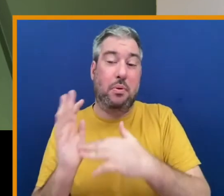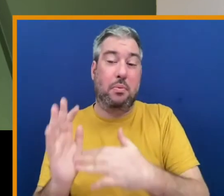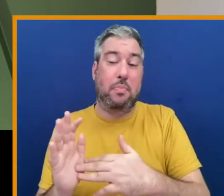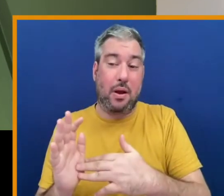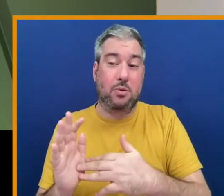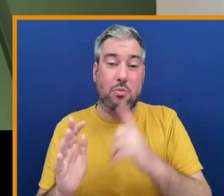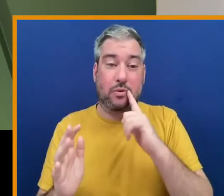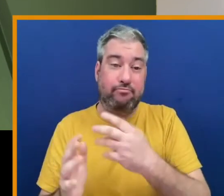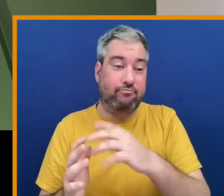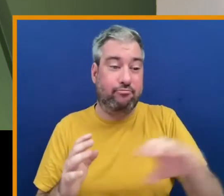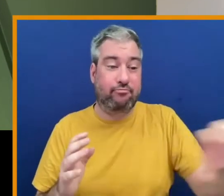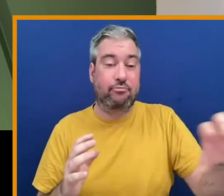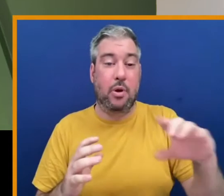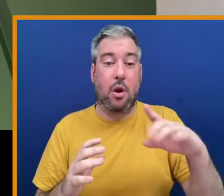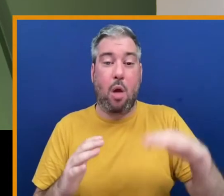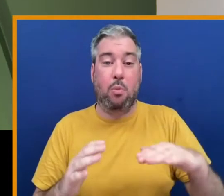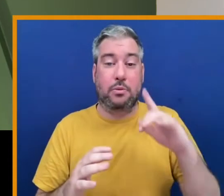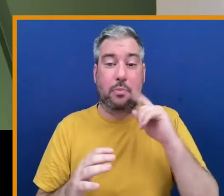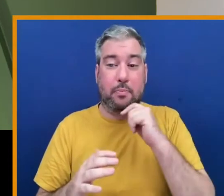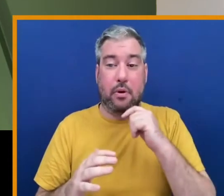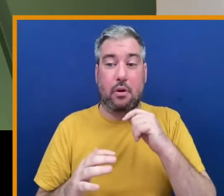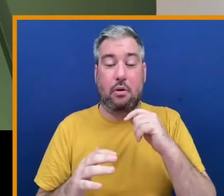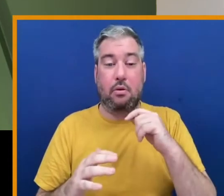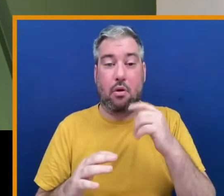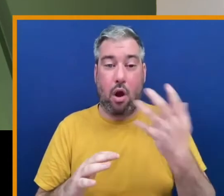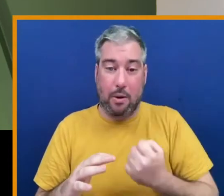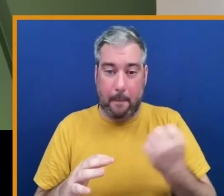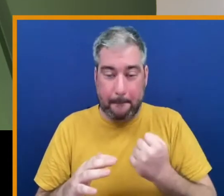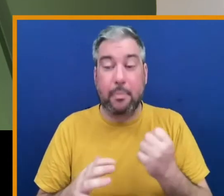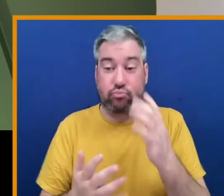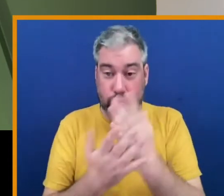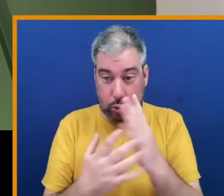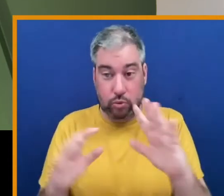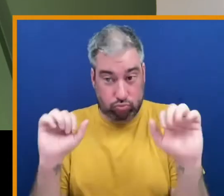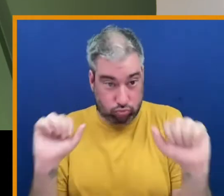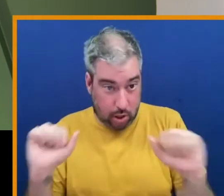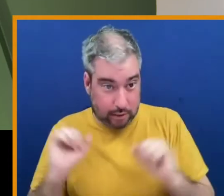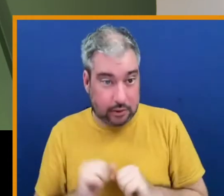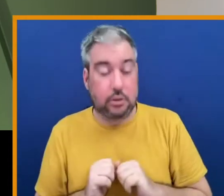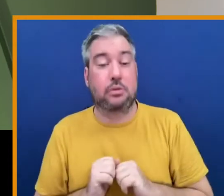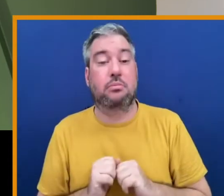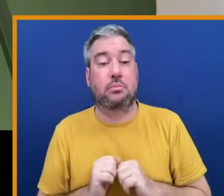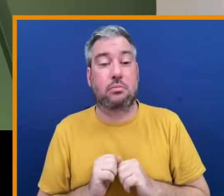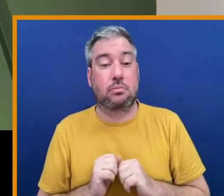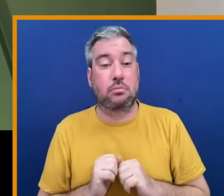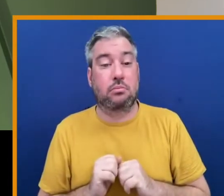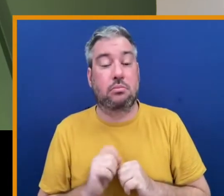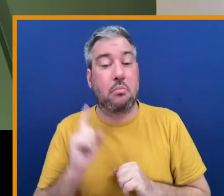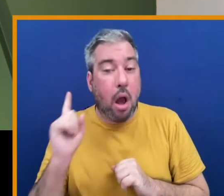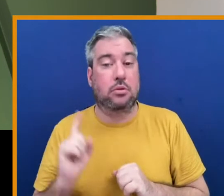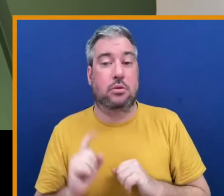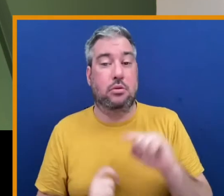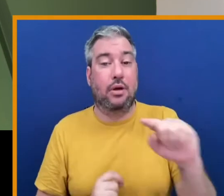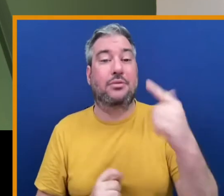dispute that. That is a fact. But that £700 million will mean so much more to the people on those lowest